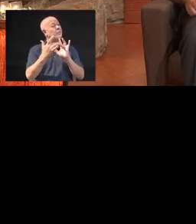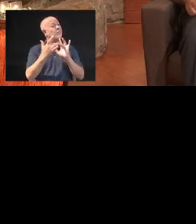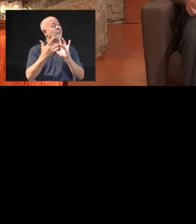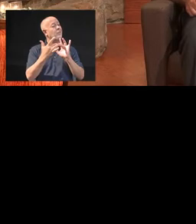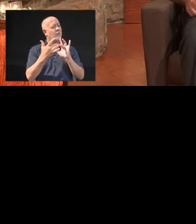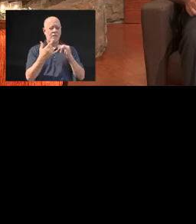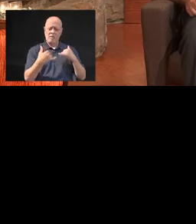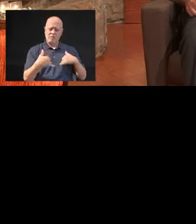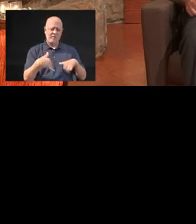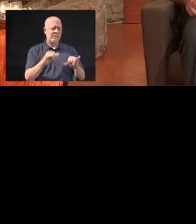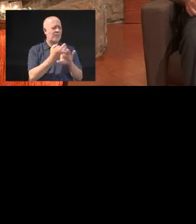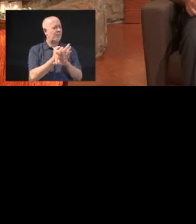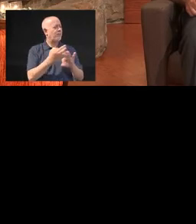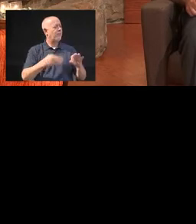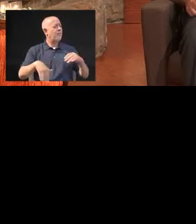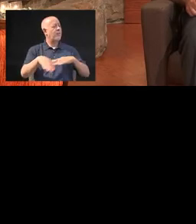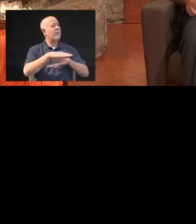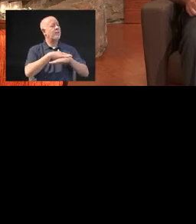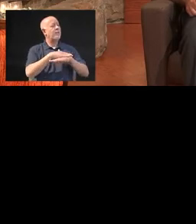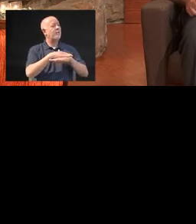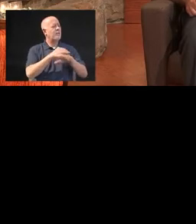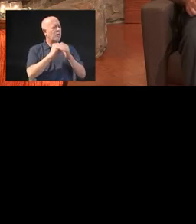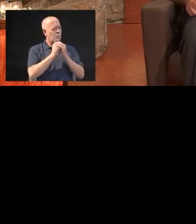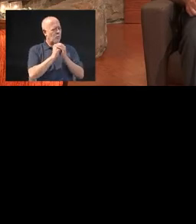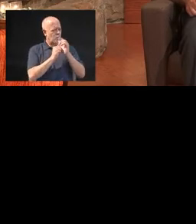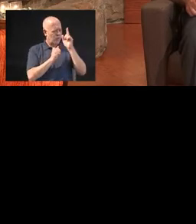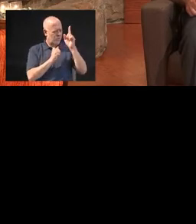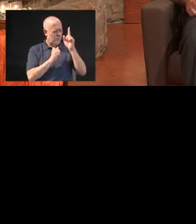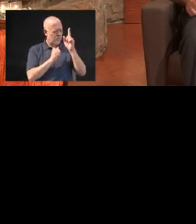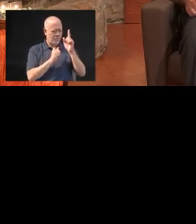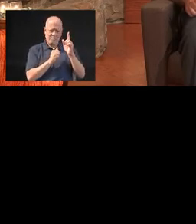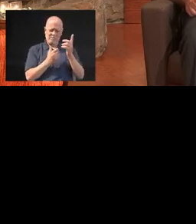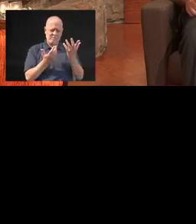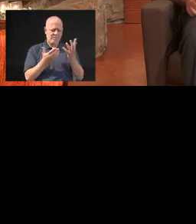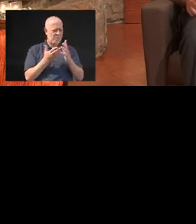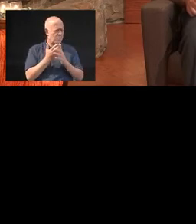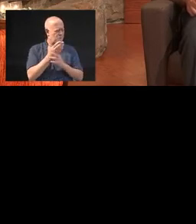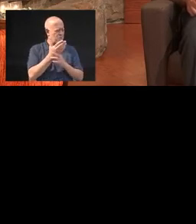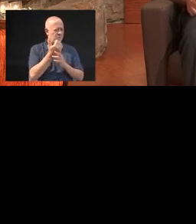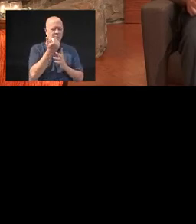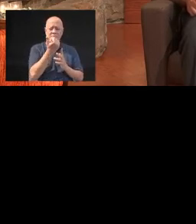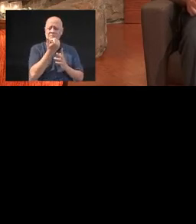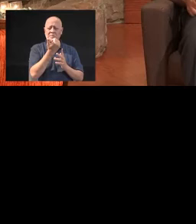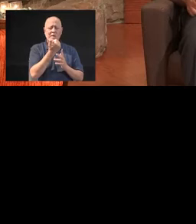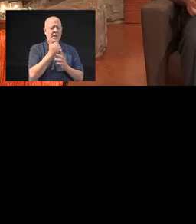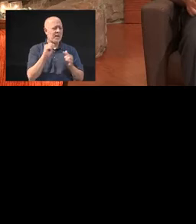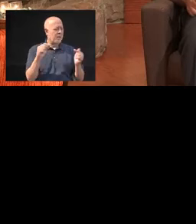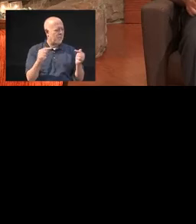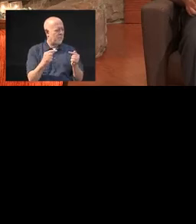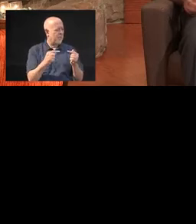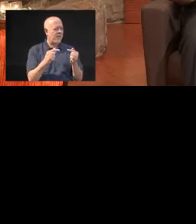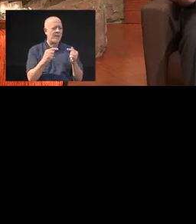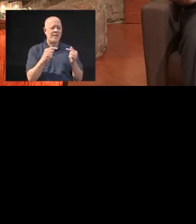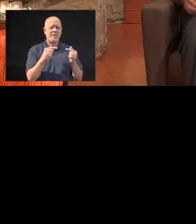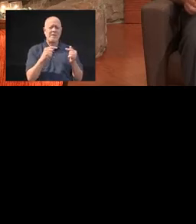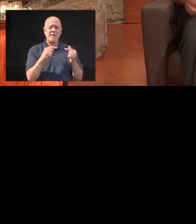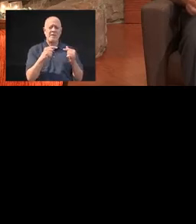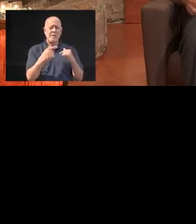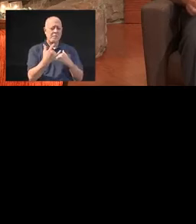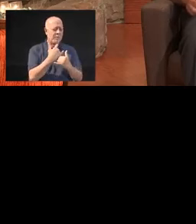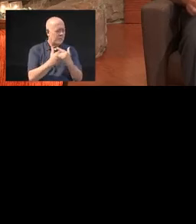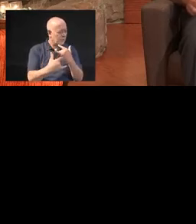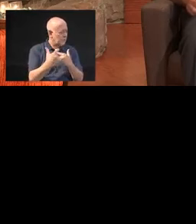freedom and independence to worship you without threat or fear, harm or persecution. During